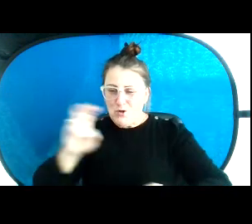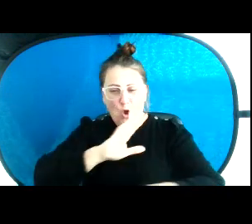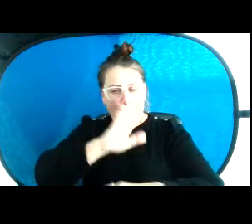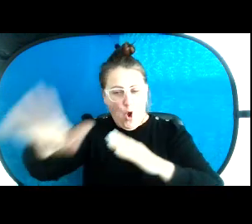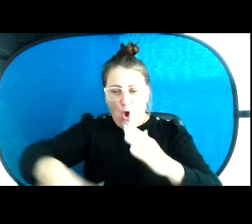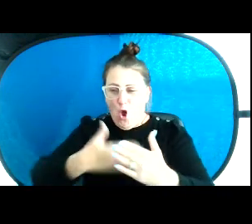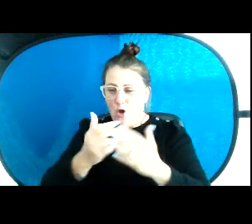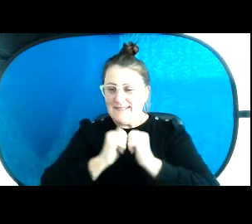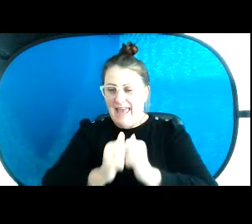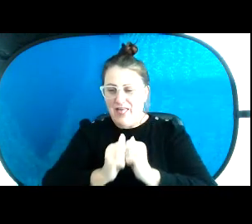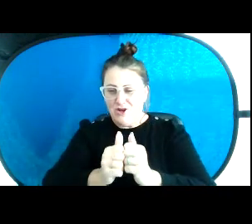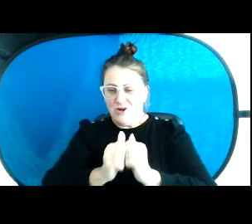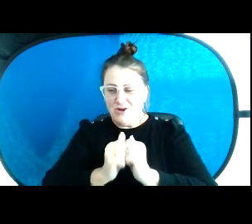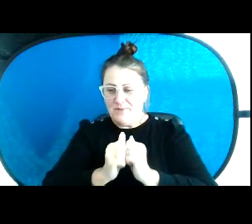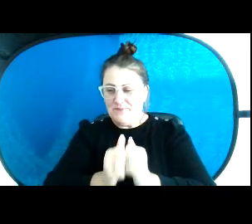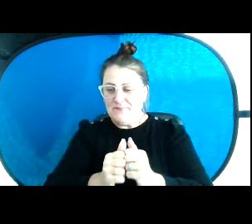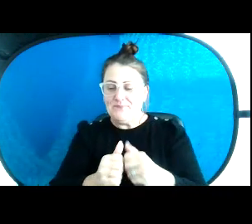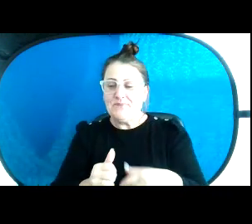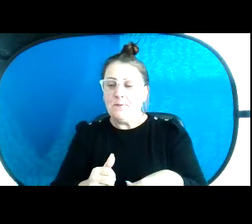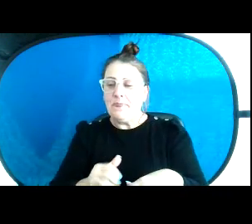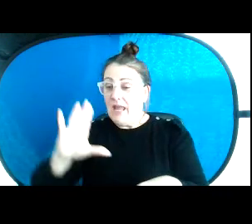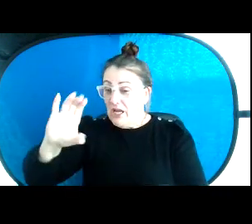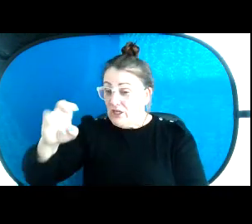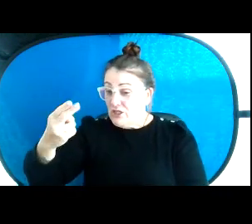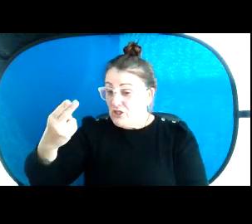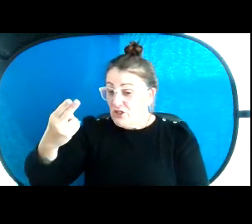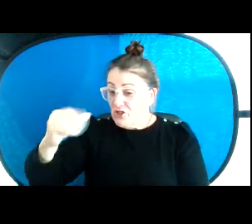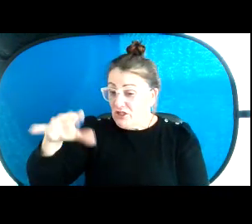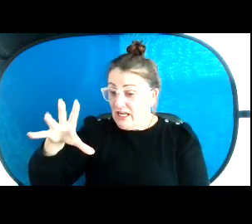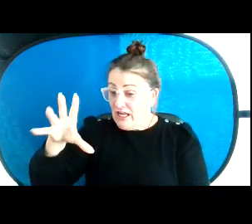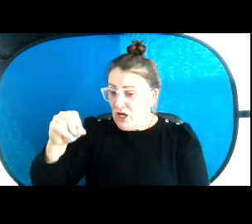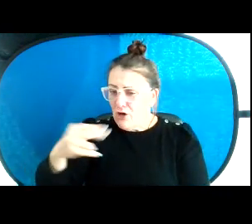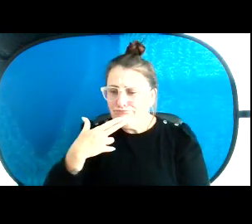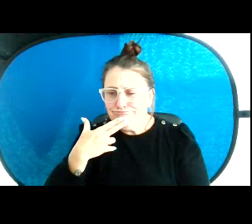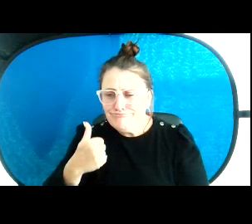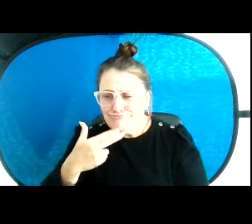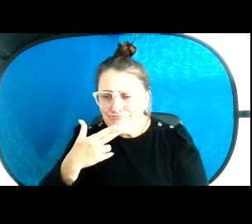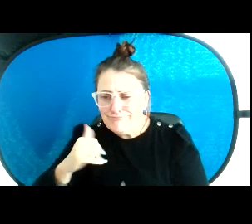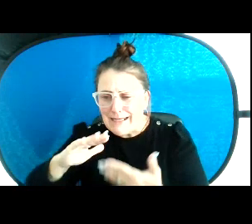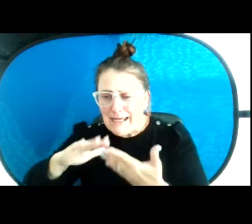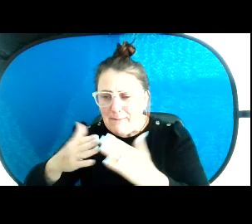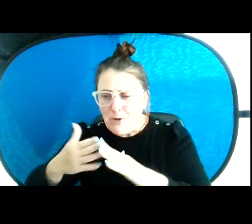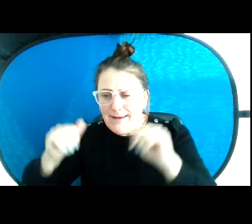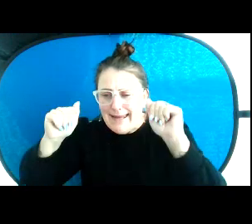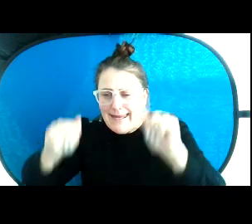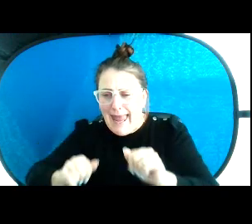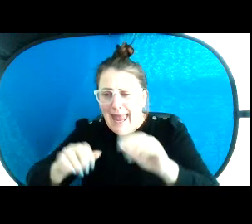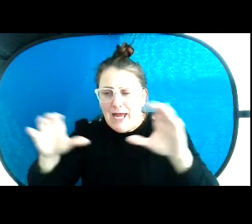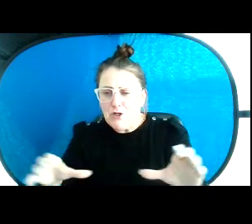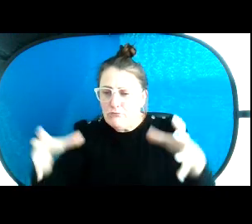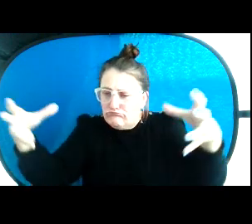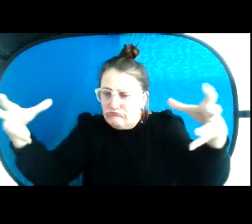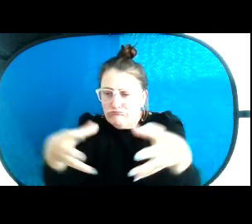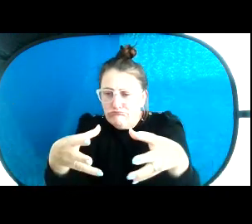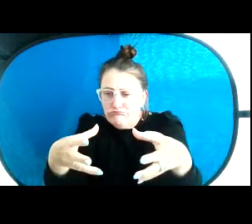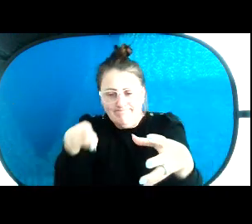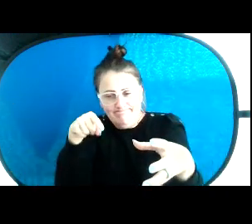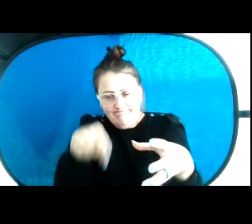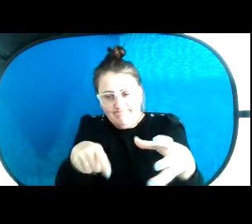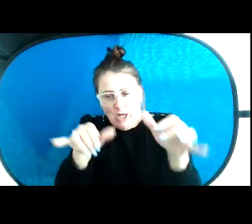And yeah, when we were in Chico, seeing what a small community can do when they all come together and say, okay, we have this common